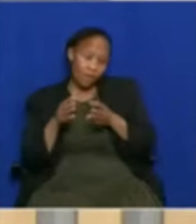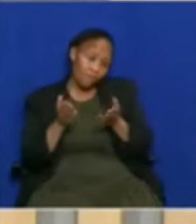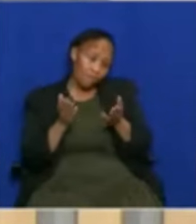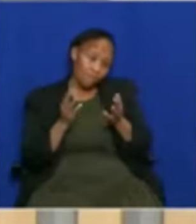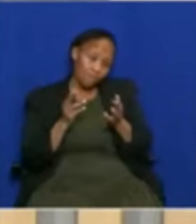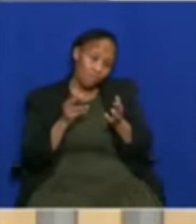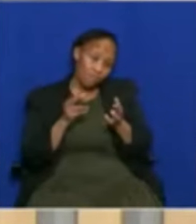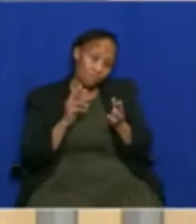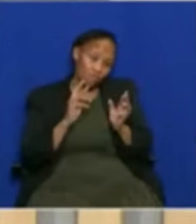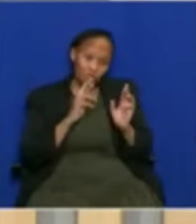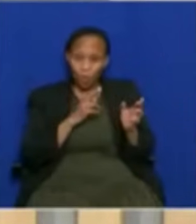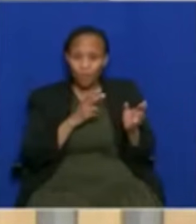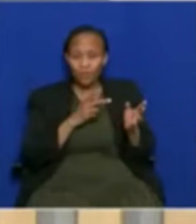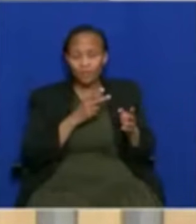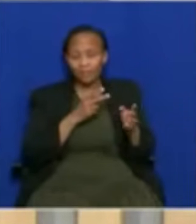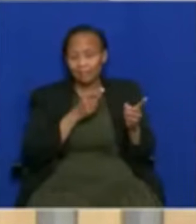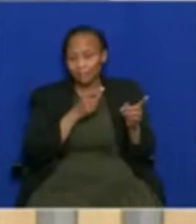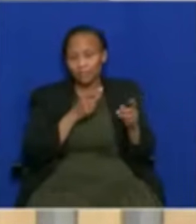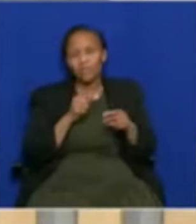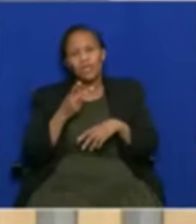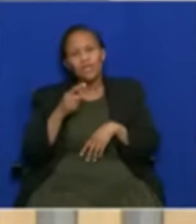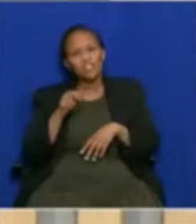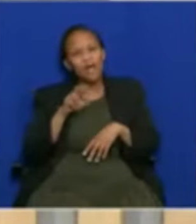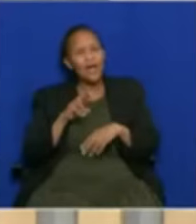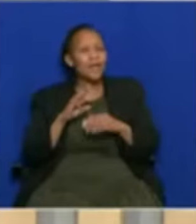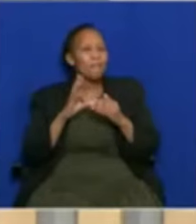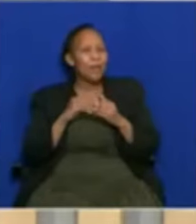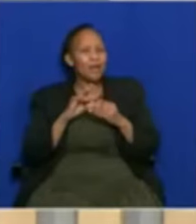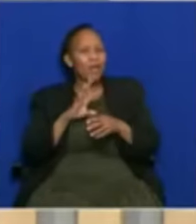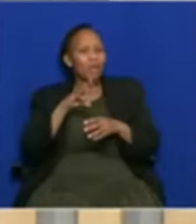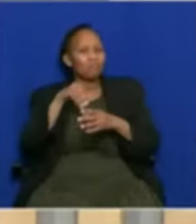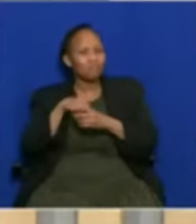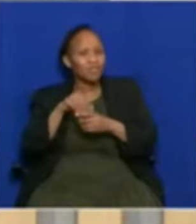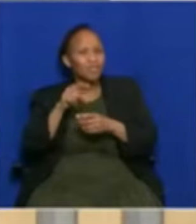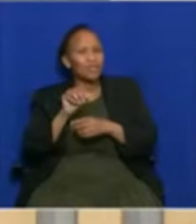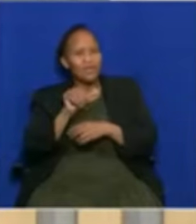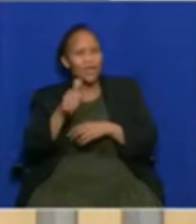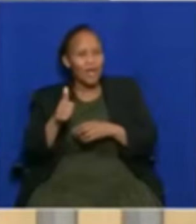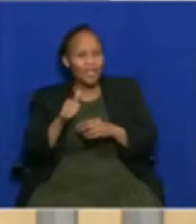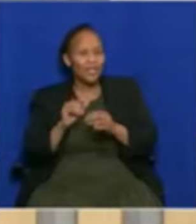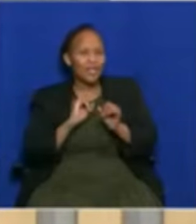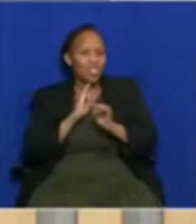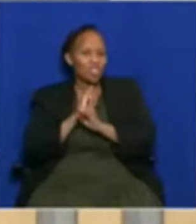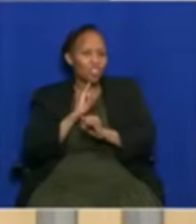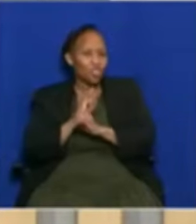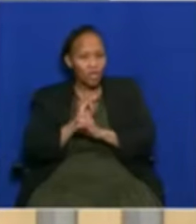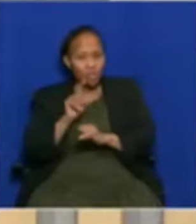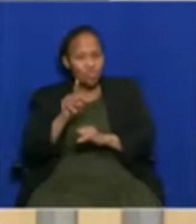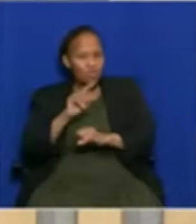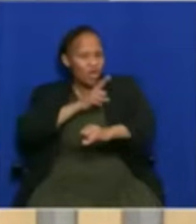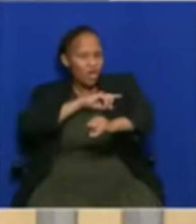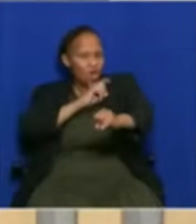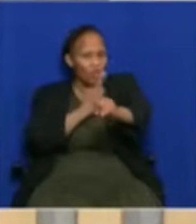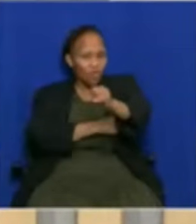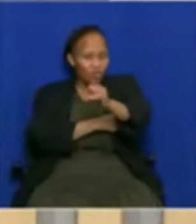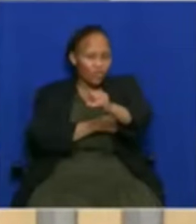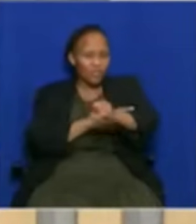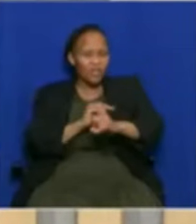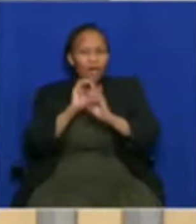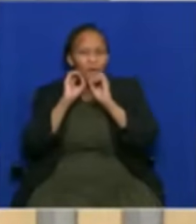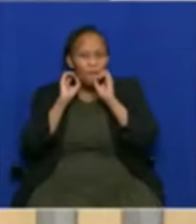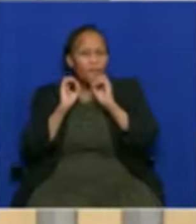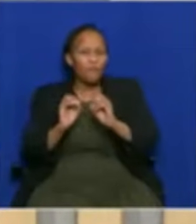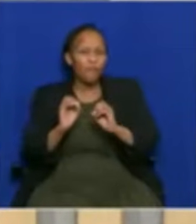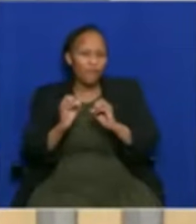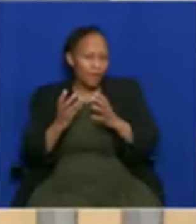HR matter of another institution over which you have no statutory authority to comment on. You have